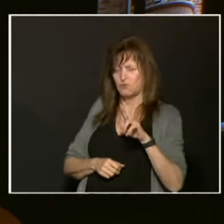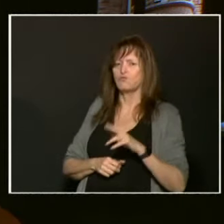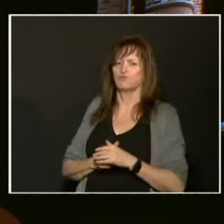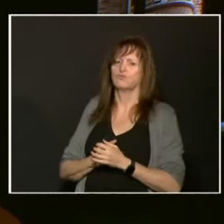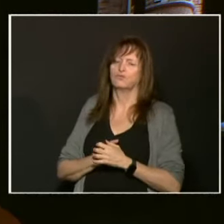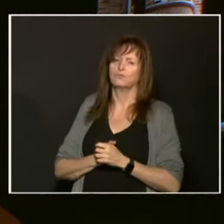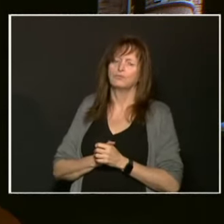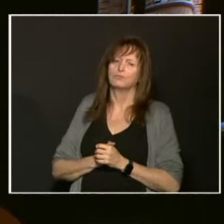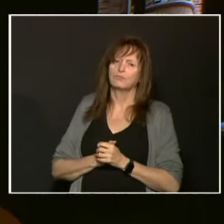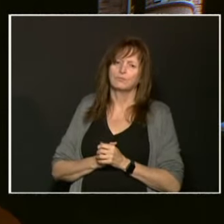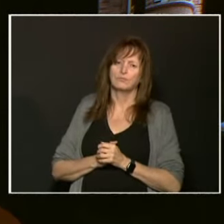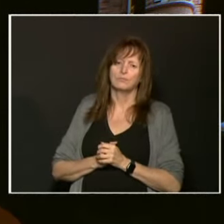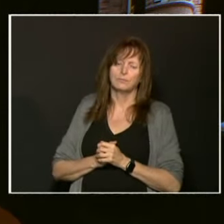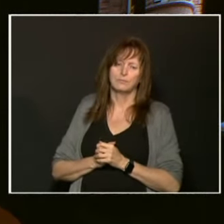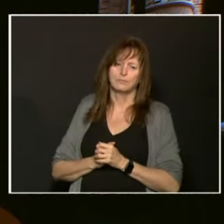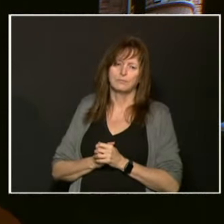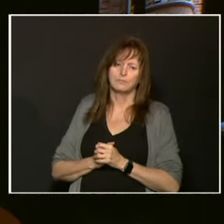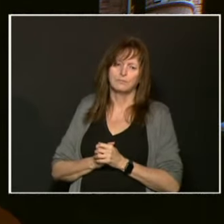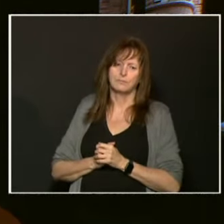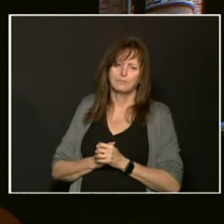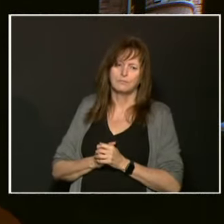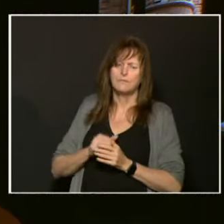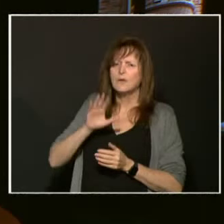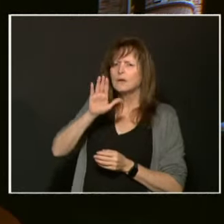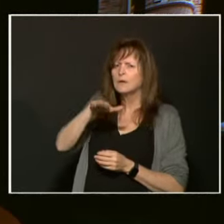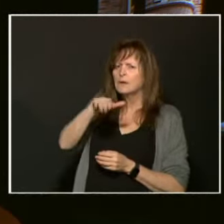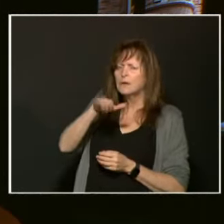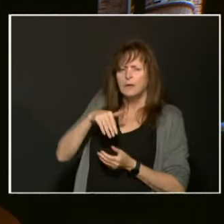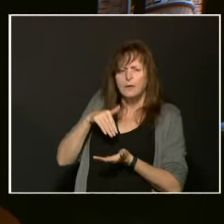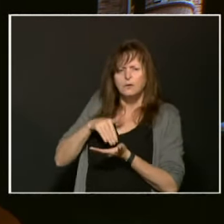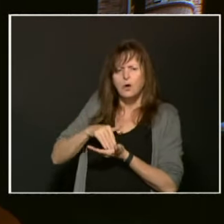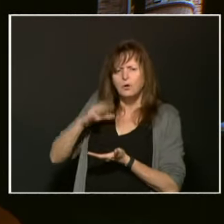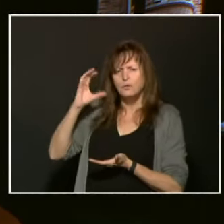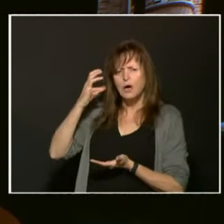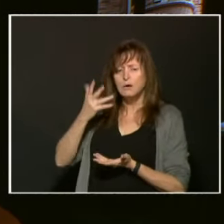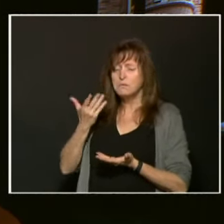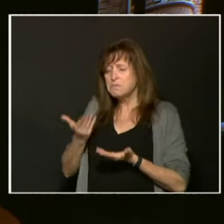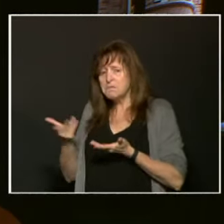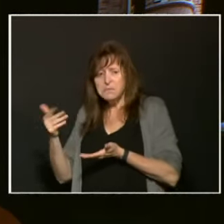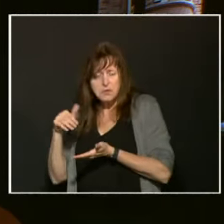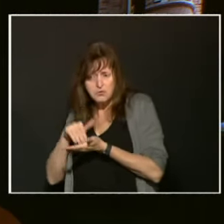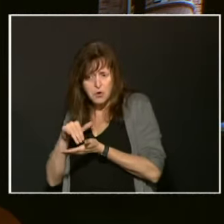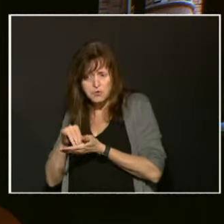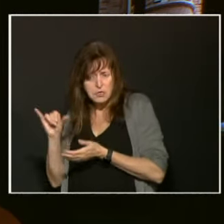Hi, just for Dr. Brown here, I guess, and Dr. Yaffe, feel free to weigh in.